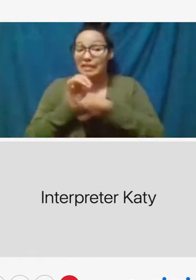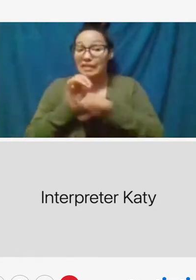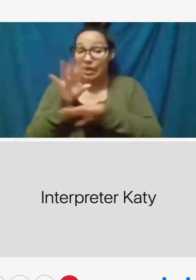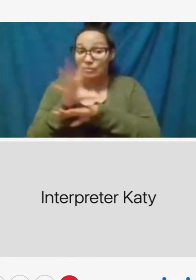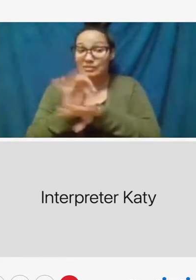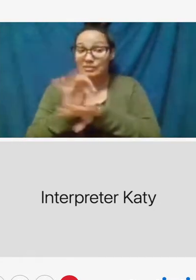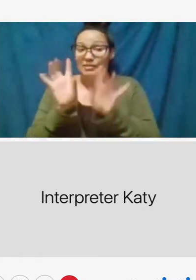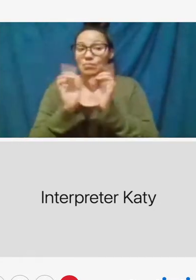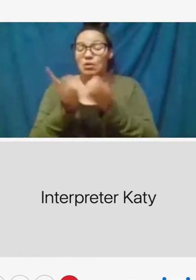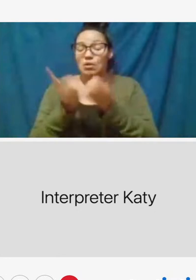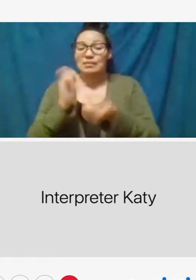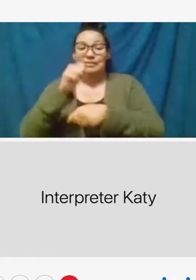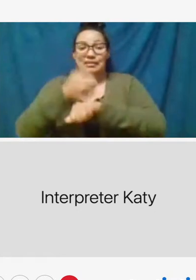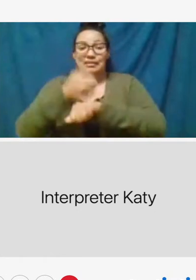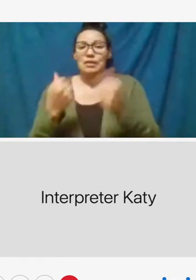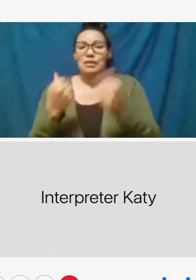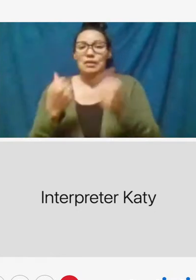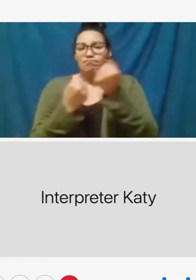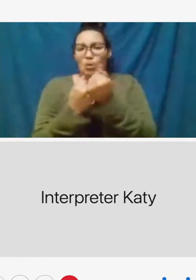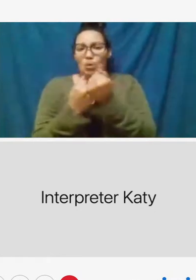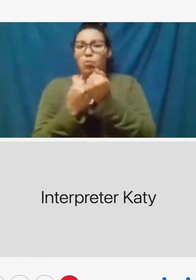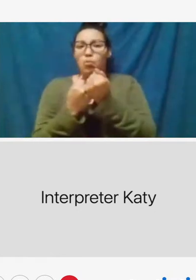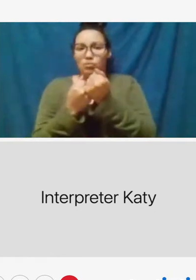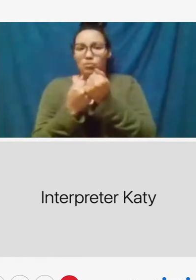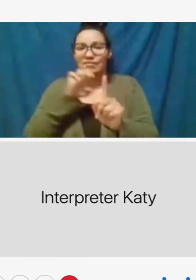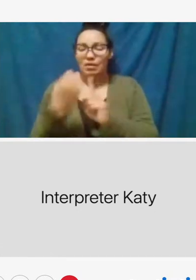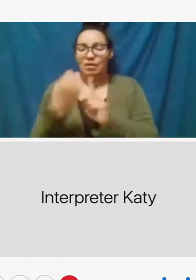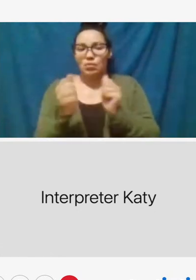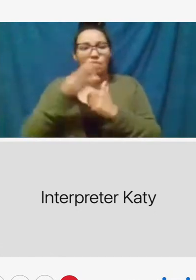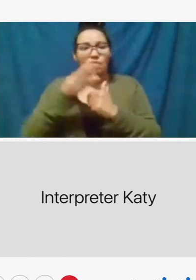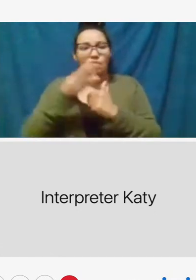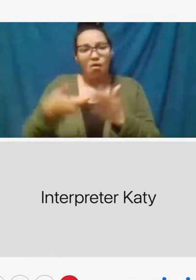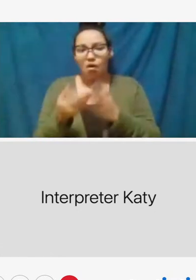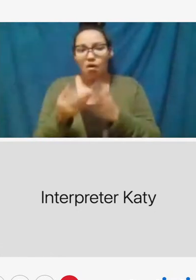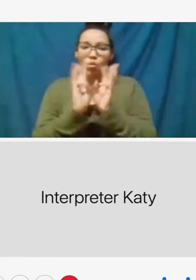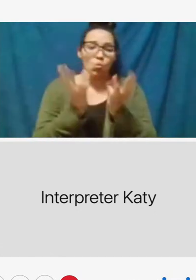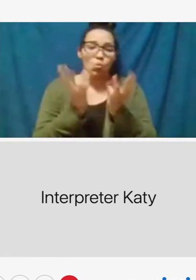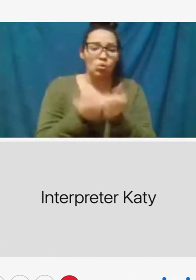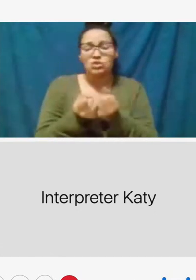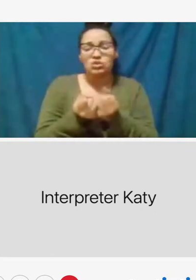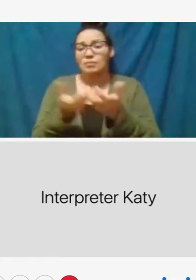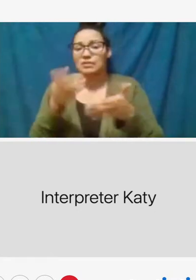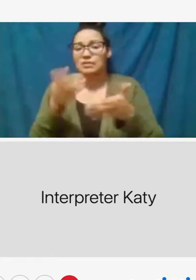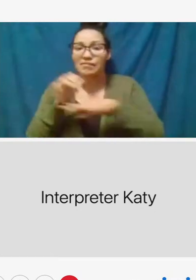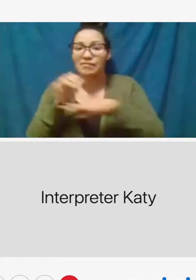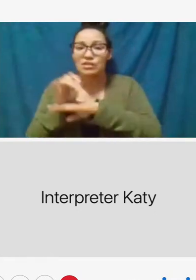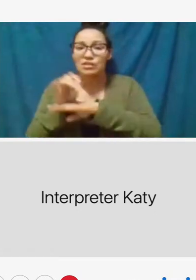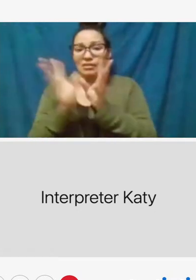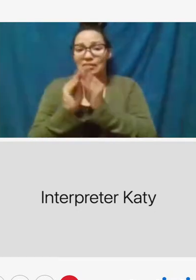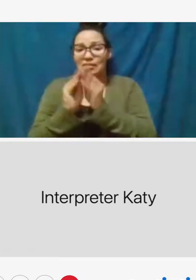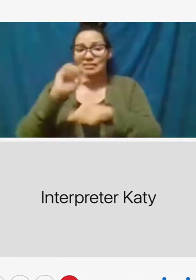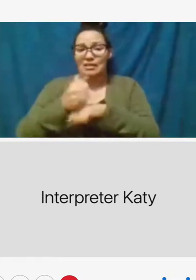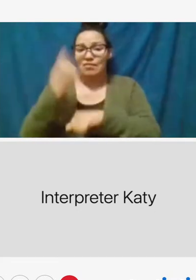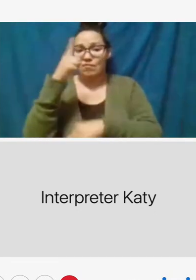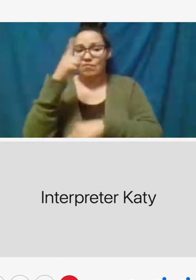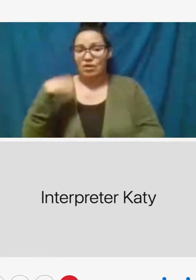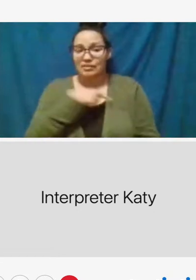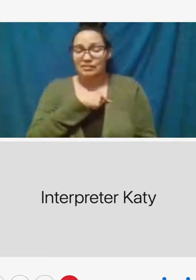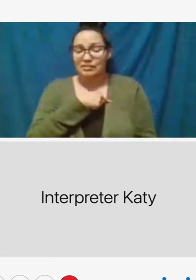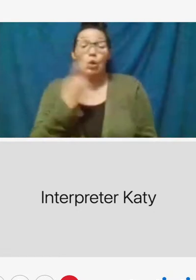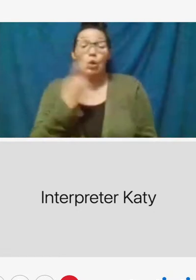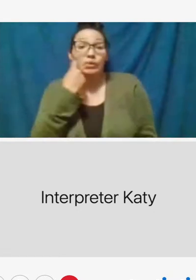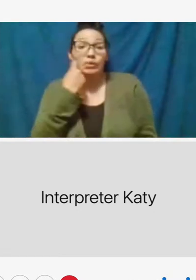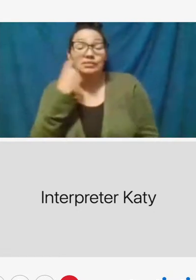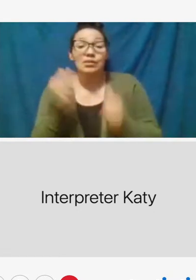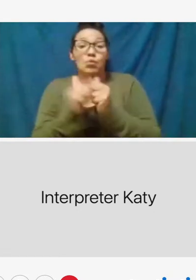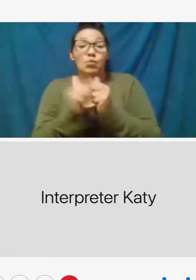students especially through all the workshops and advisory meetings they host for Bruins recently they assisted students with college application and filling out